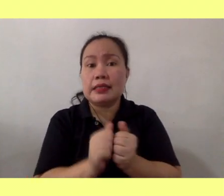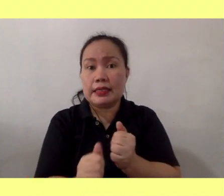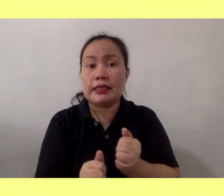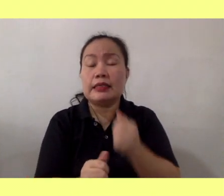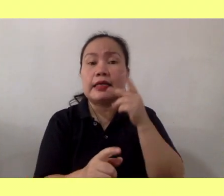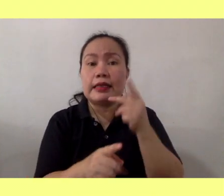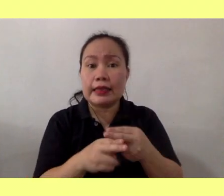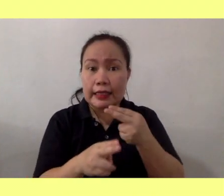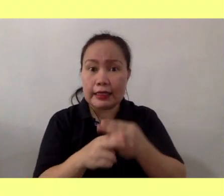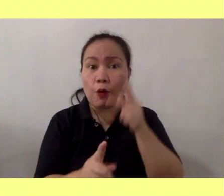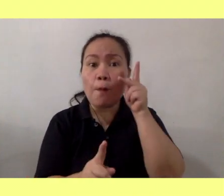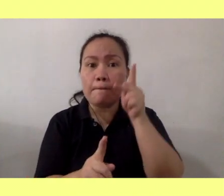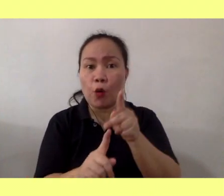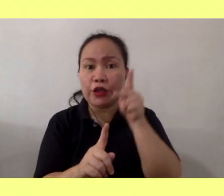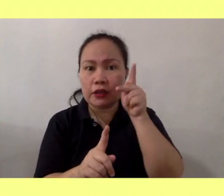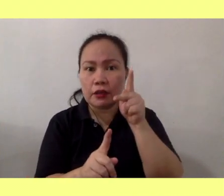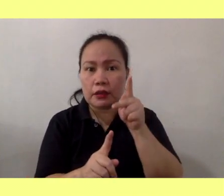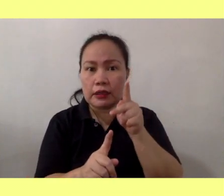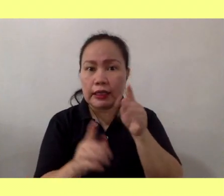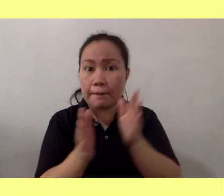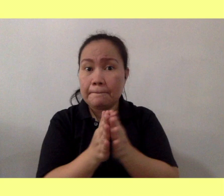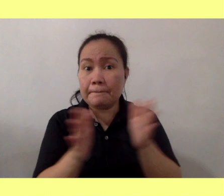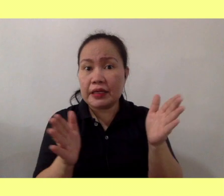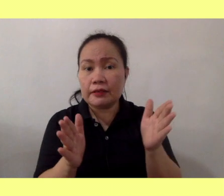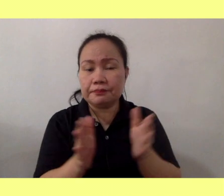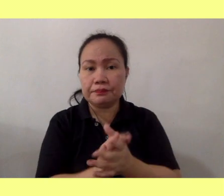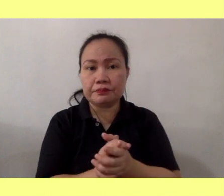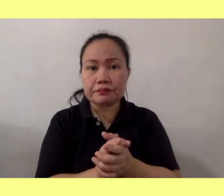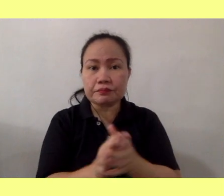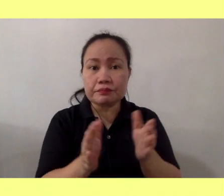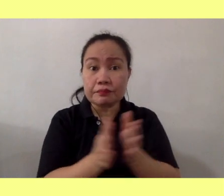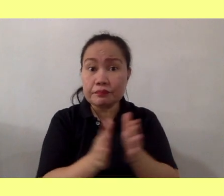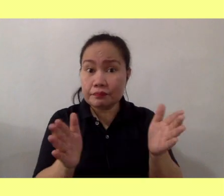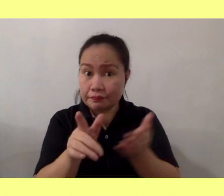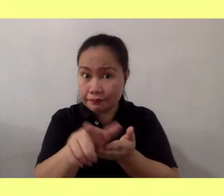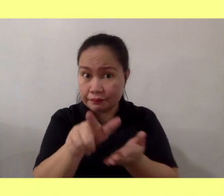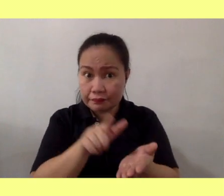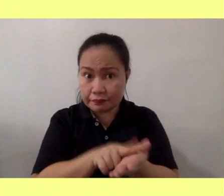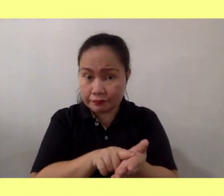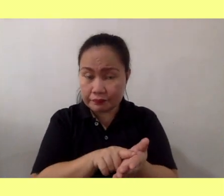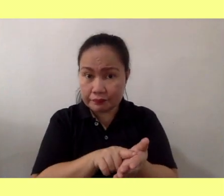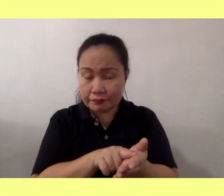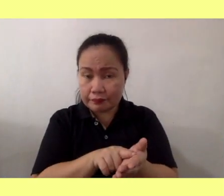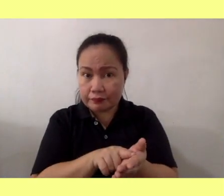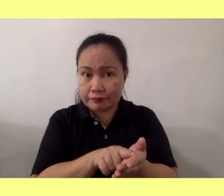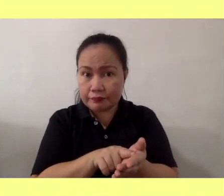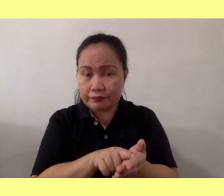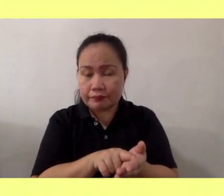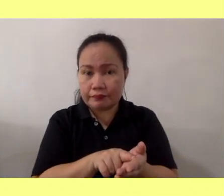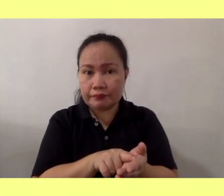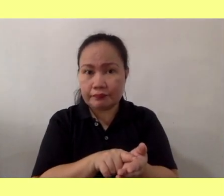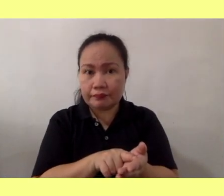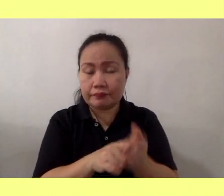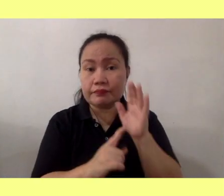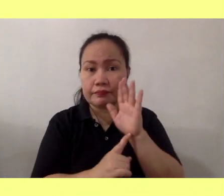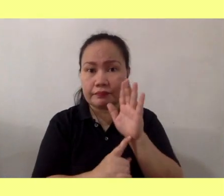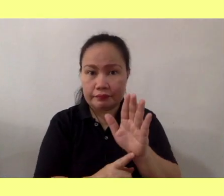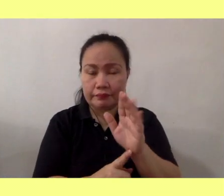name of a point. Or every time na makakakita tayo ng malaking, capital letter, that means, or that